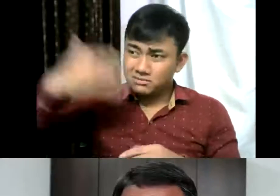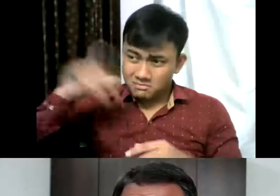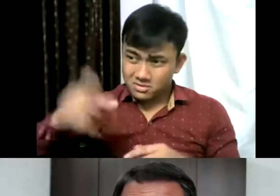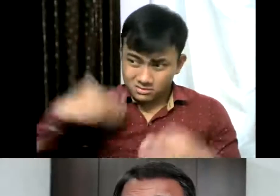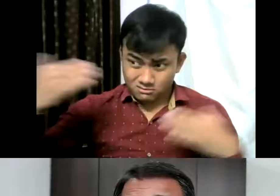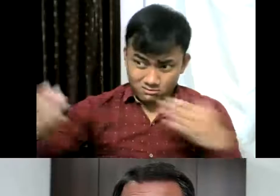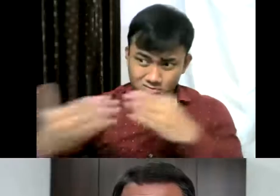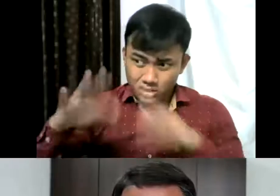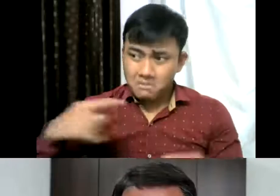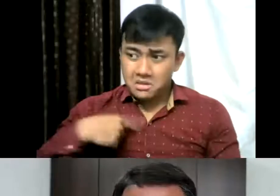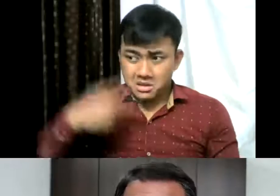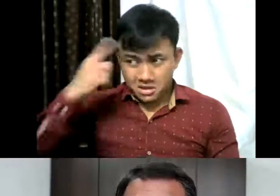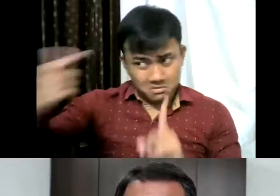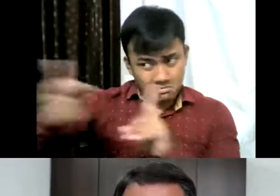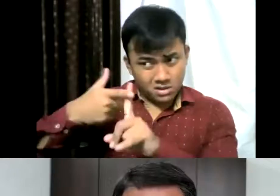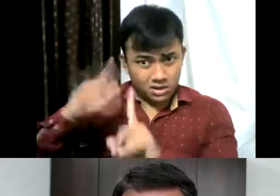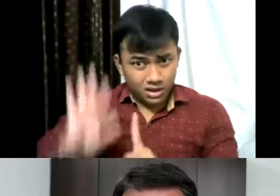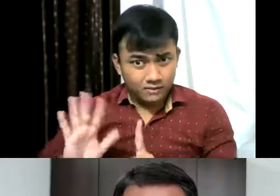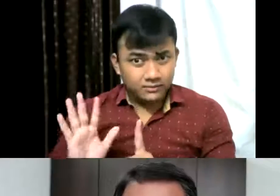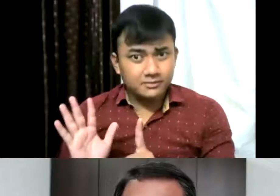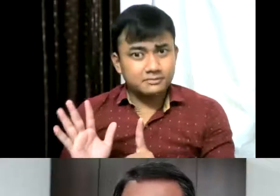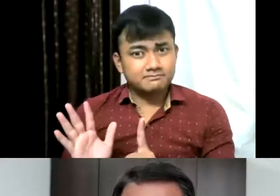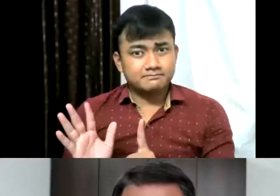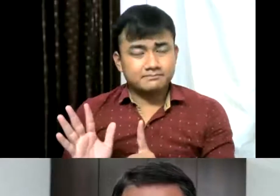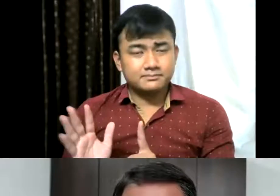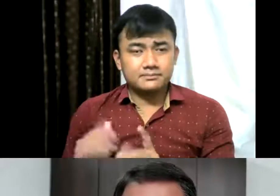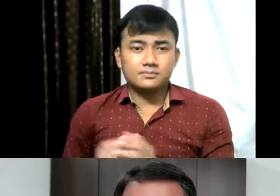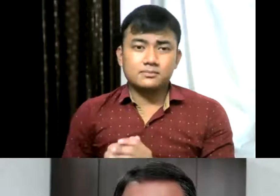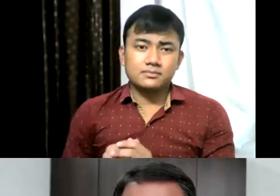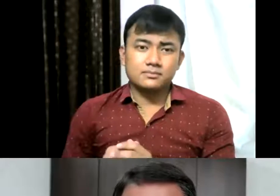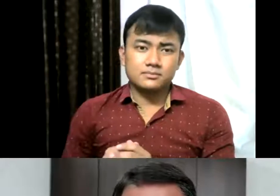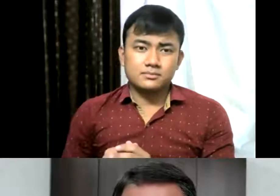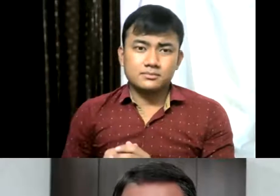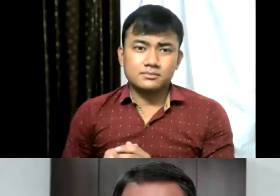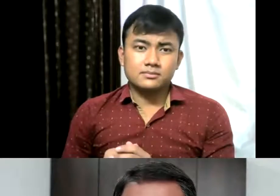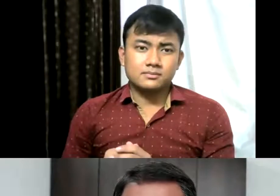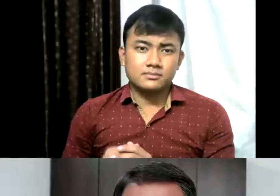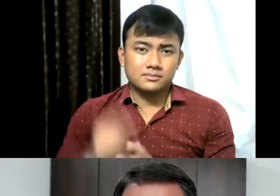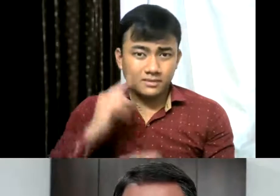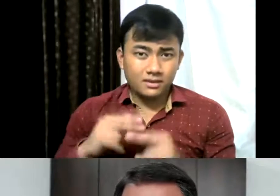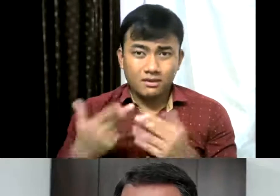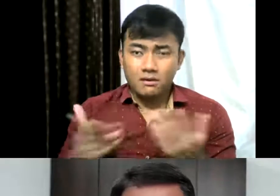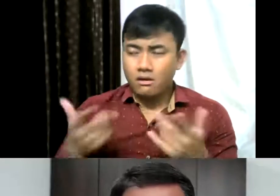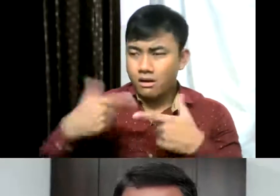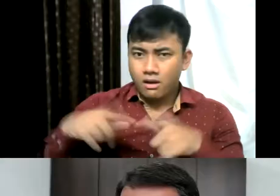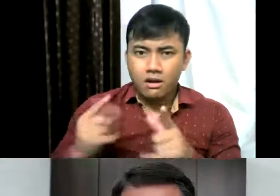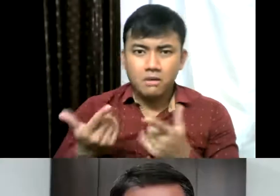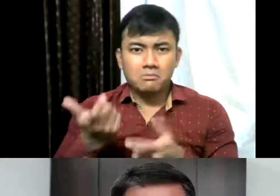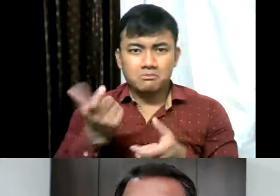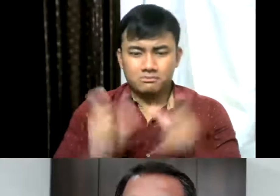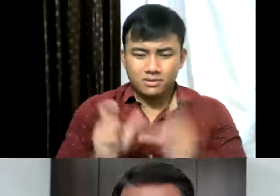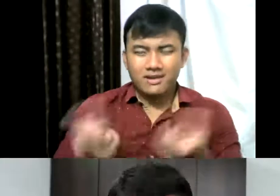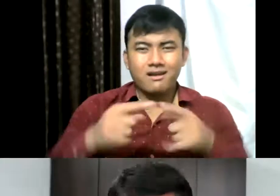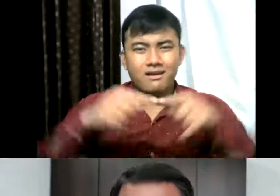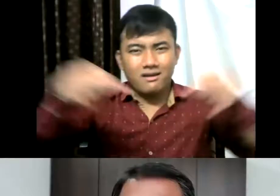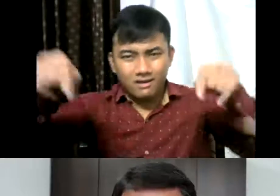things as you desire, right? Of not of like having to move across borders, across